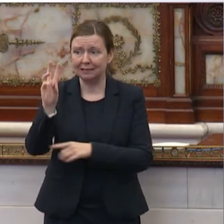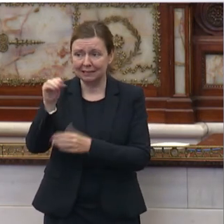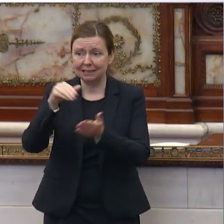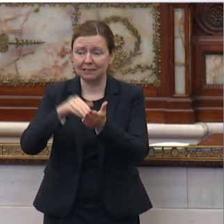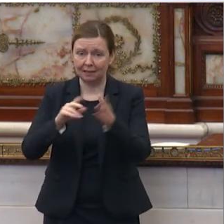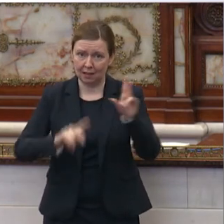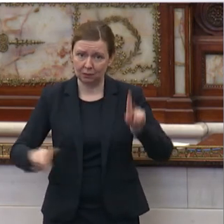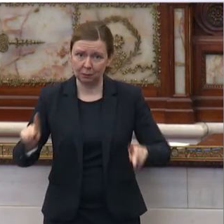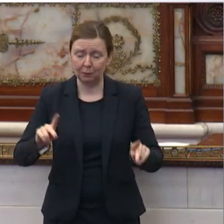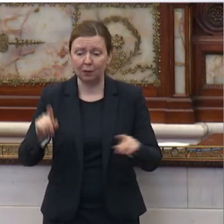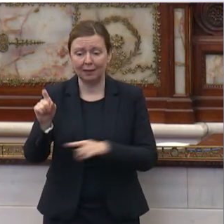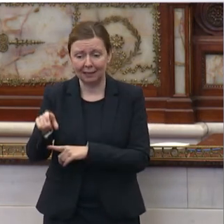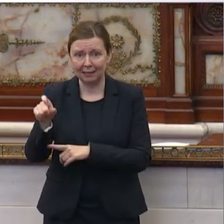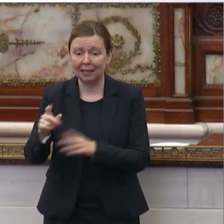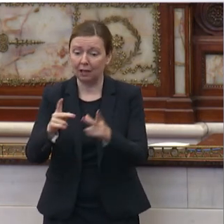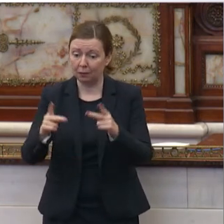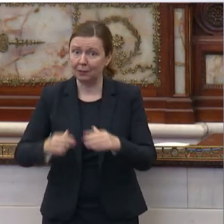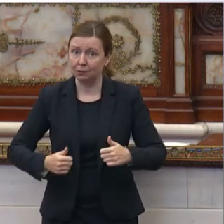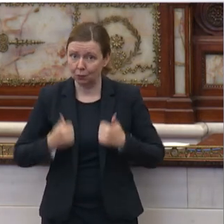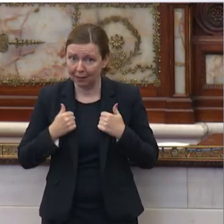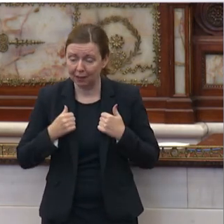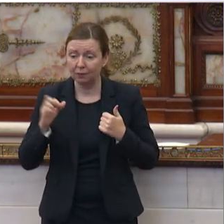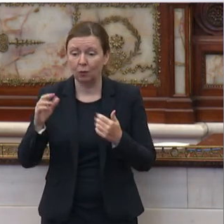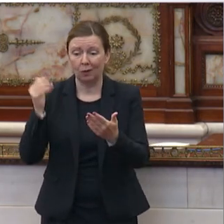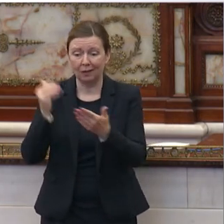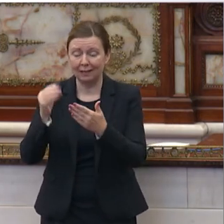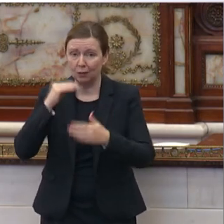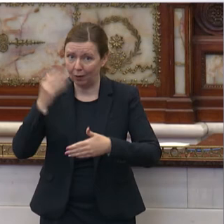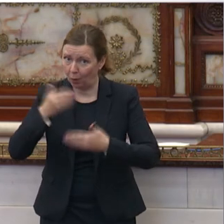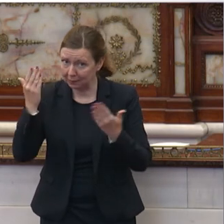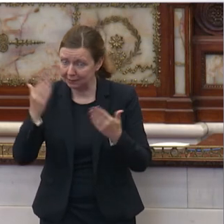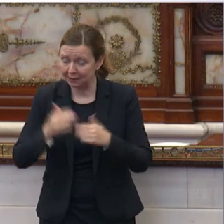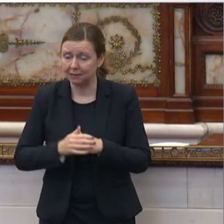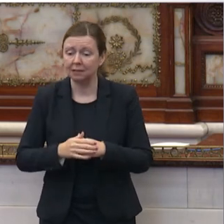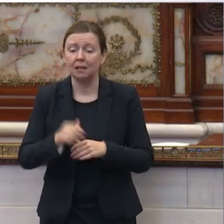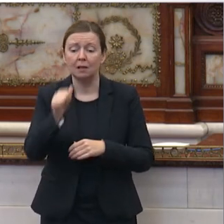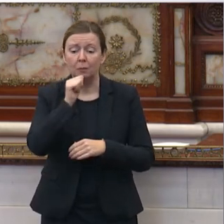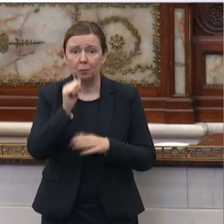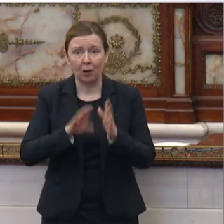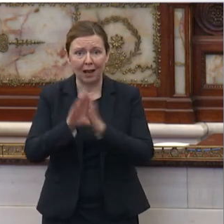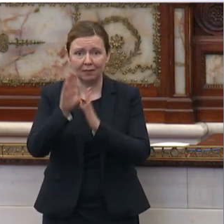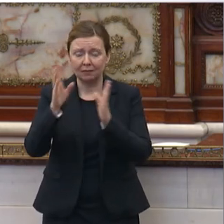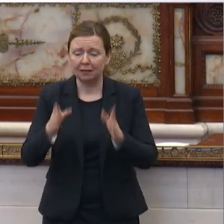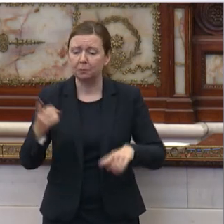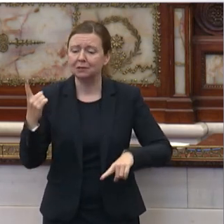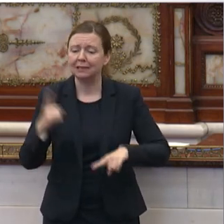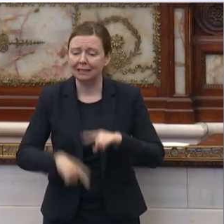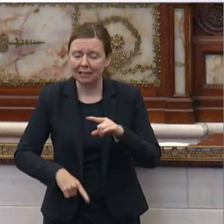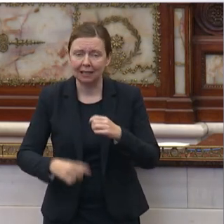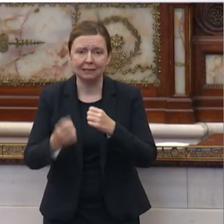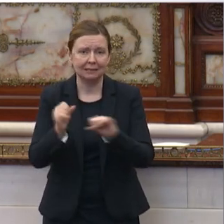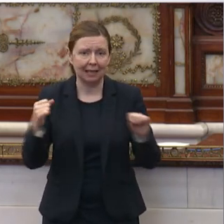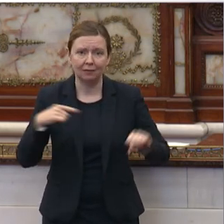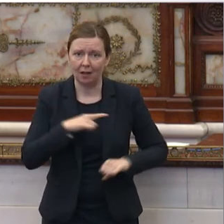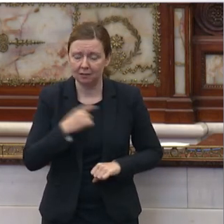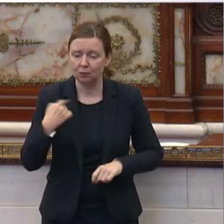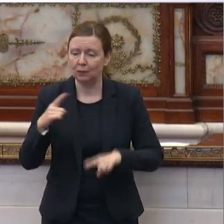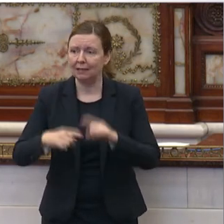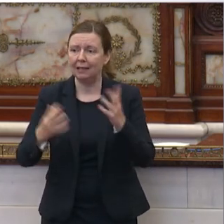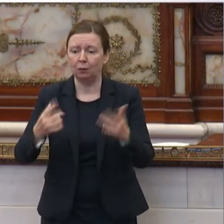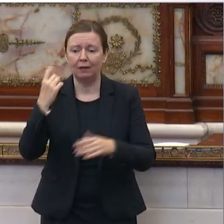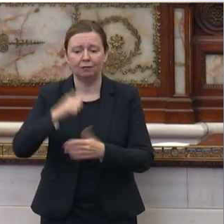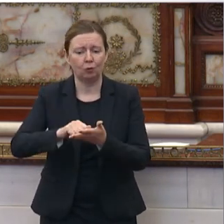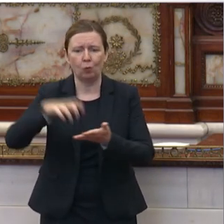people in need of a place to live or nearing homelessness. Private developers can't save us. We can't wait for